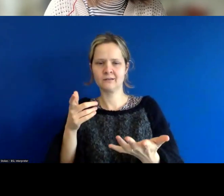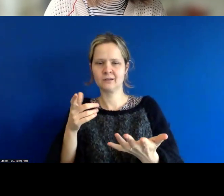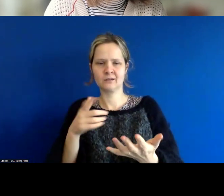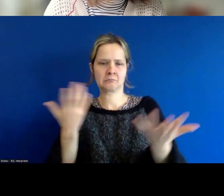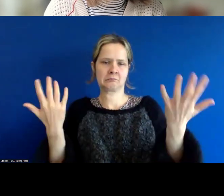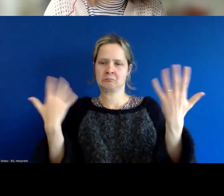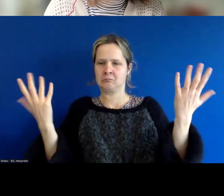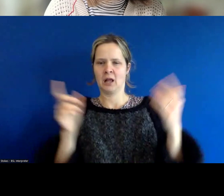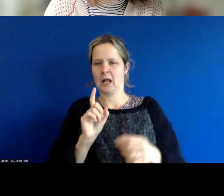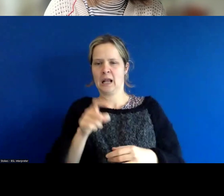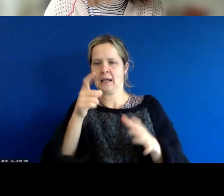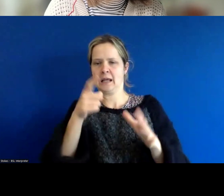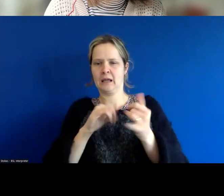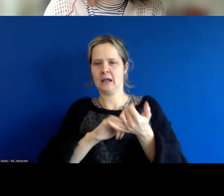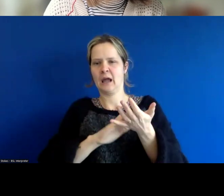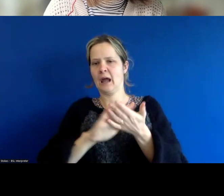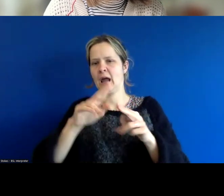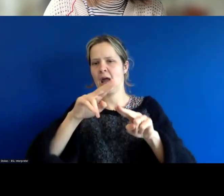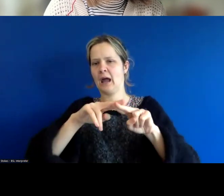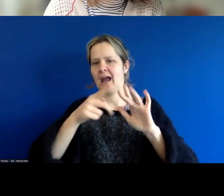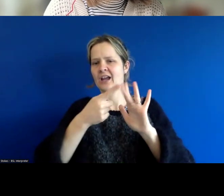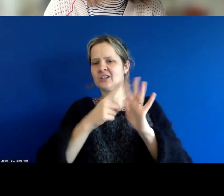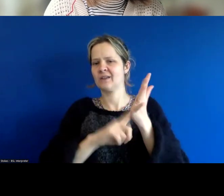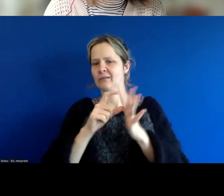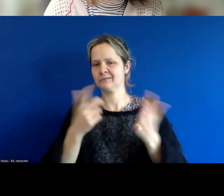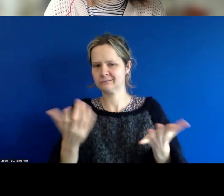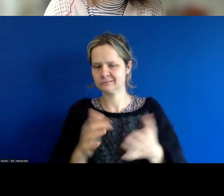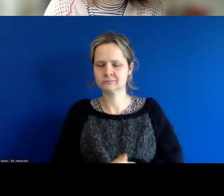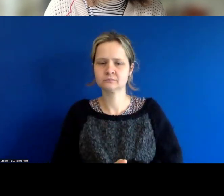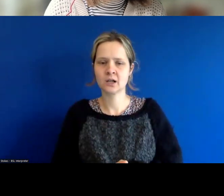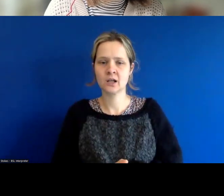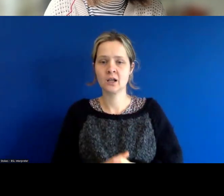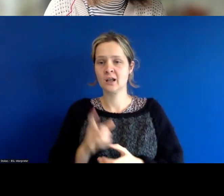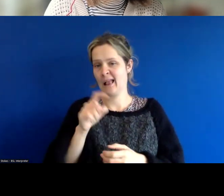click Ashfield for now. If you click view custom area,